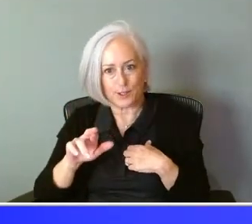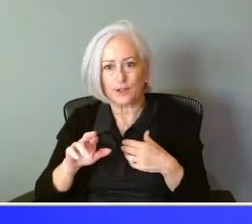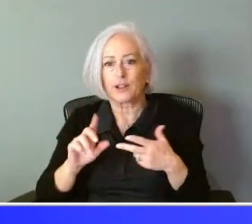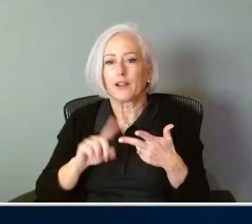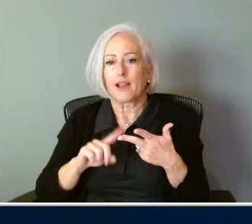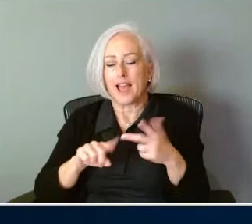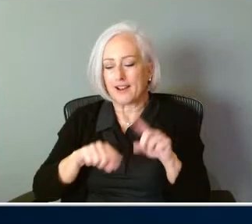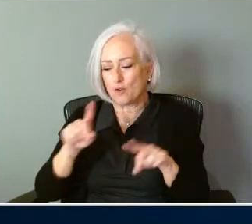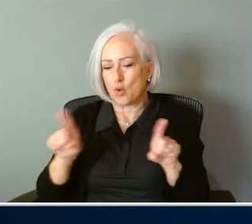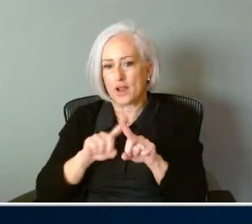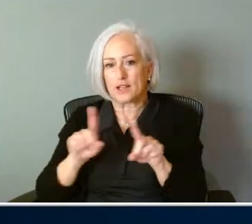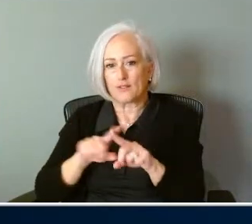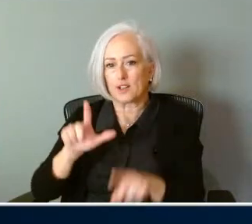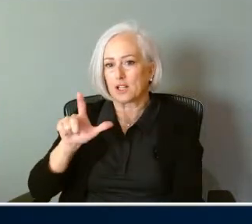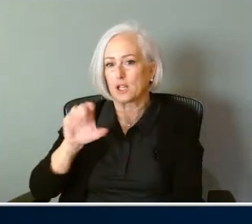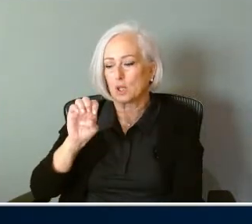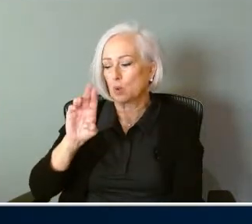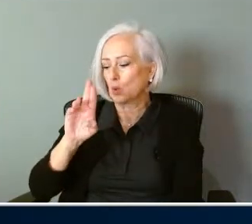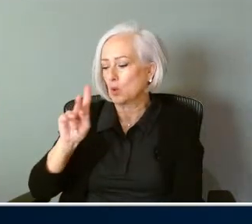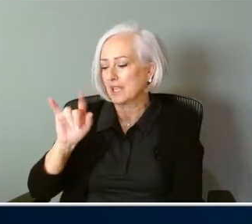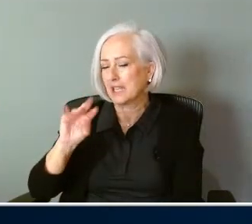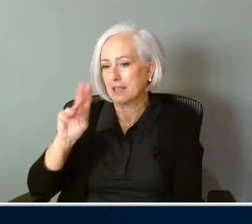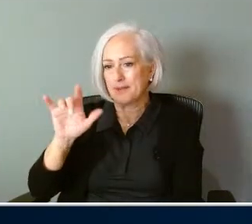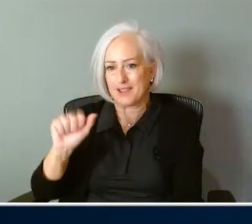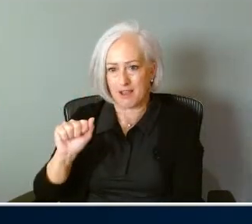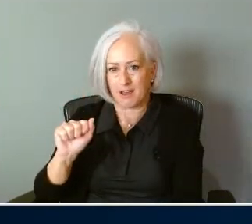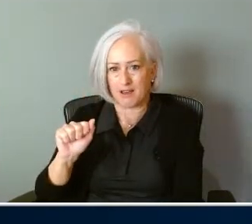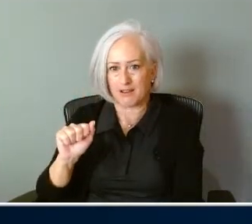lymphoma. Dr. Sue, same question. What excites you?